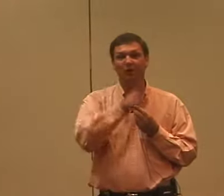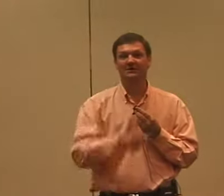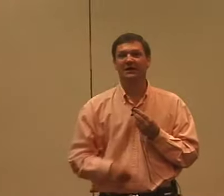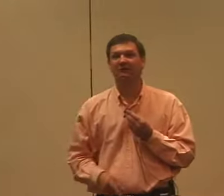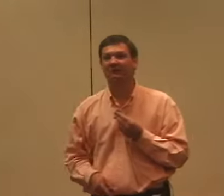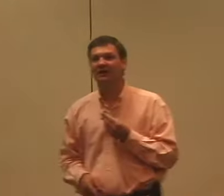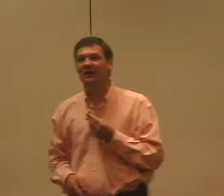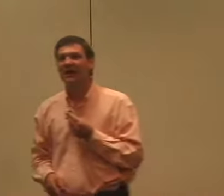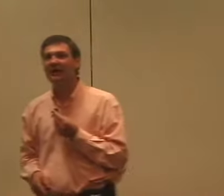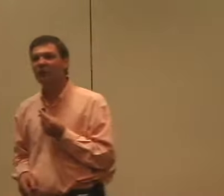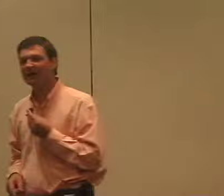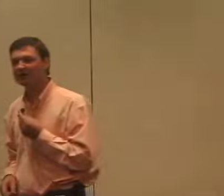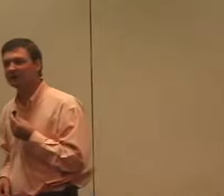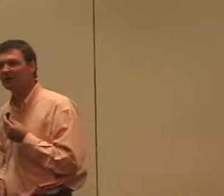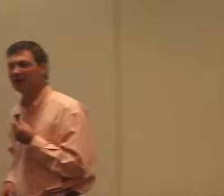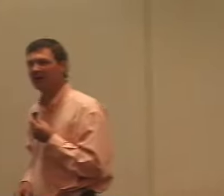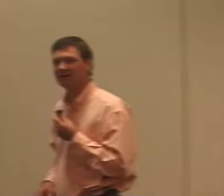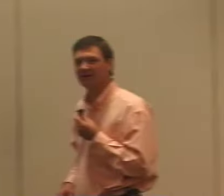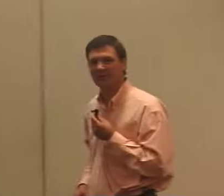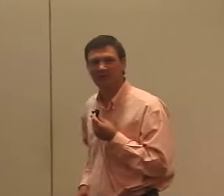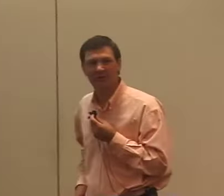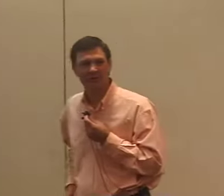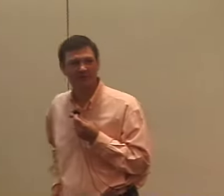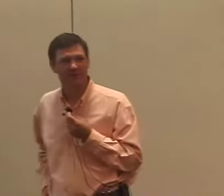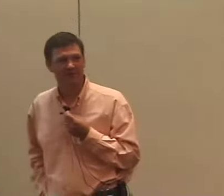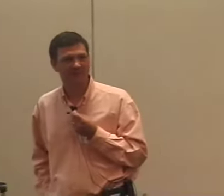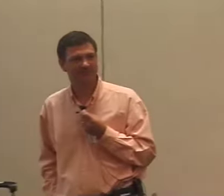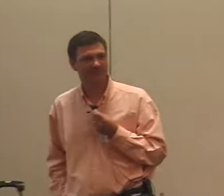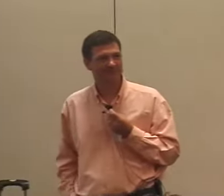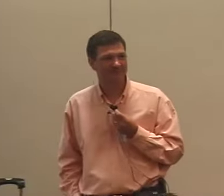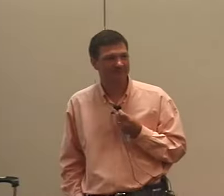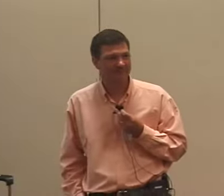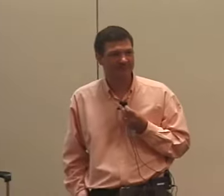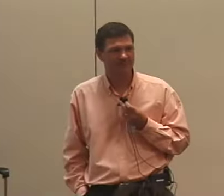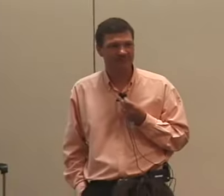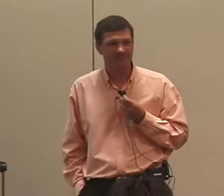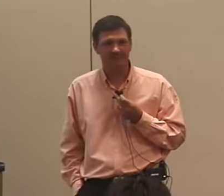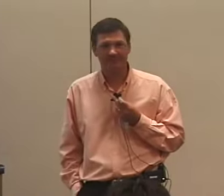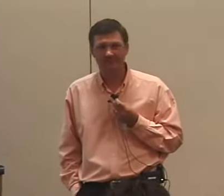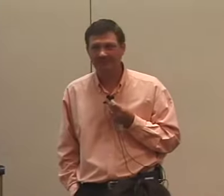Independent work time. And what else was going on during independent work time?